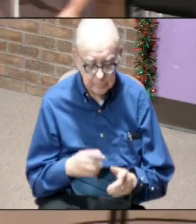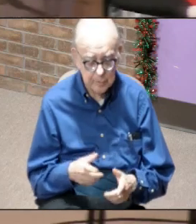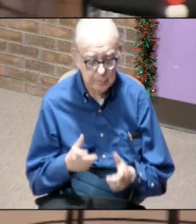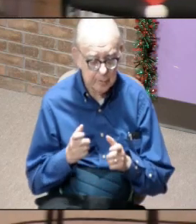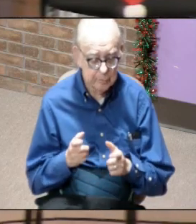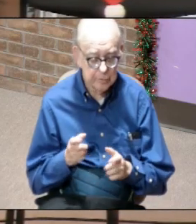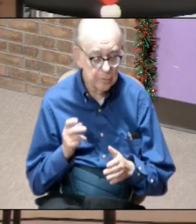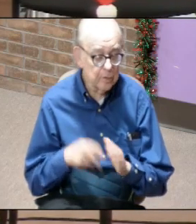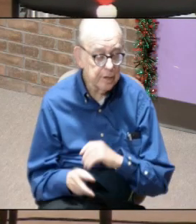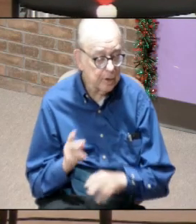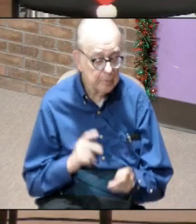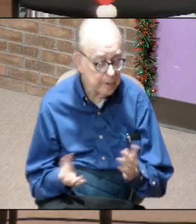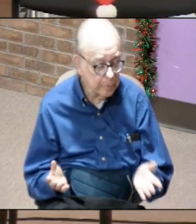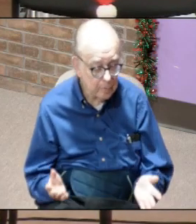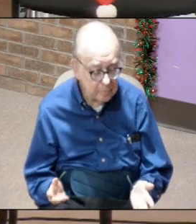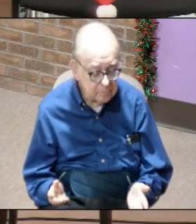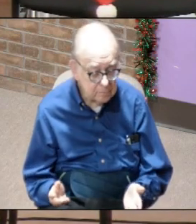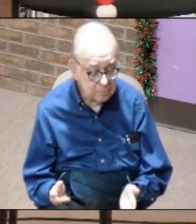to kill people?